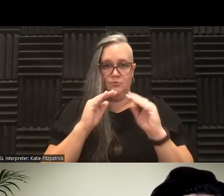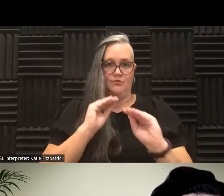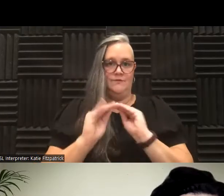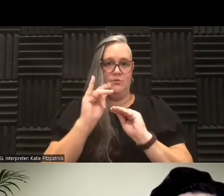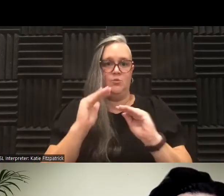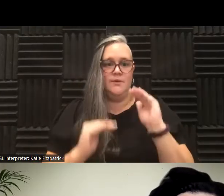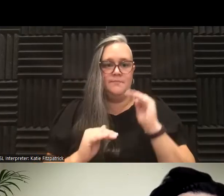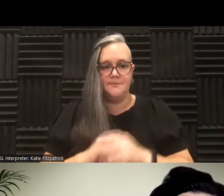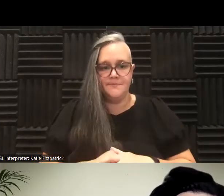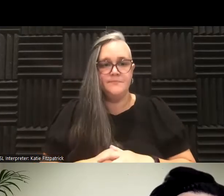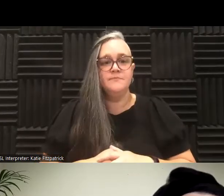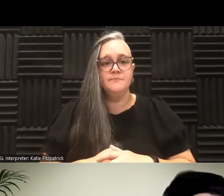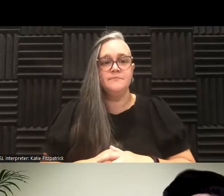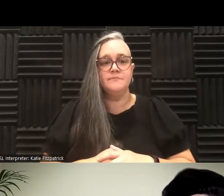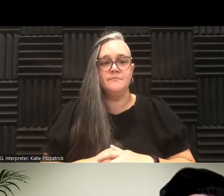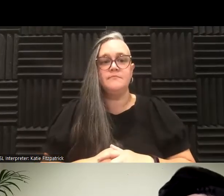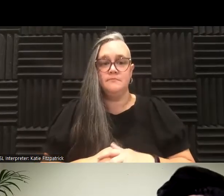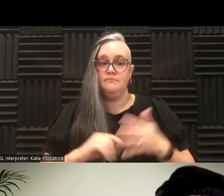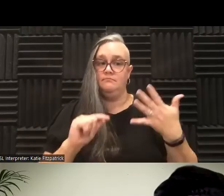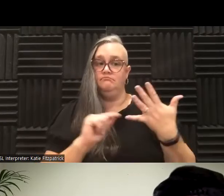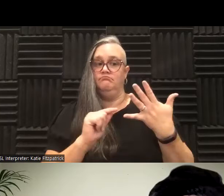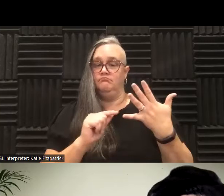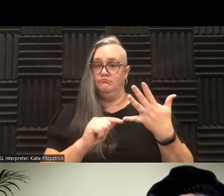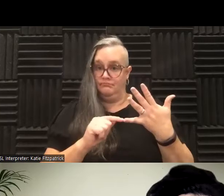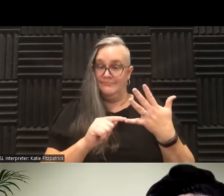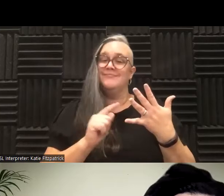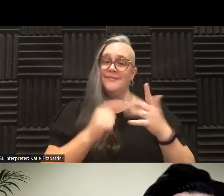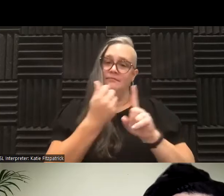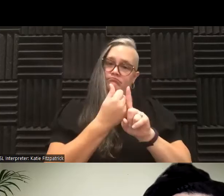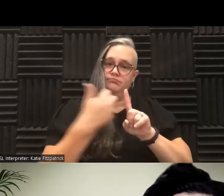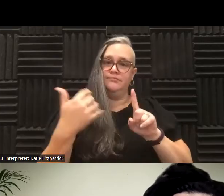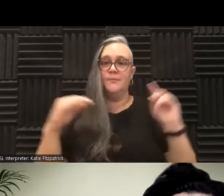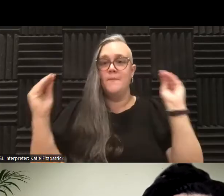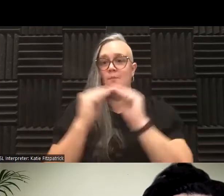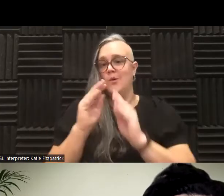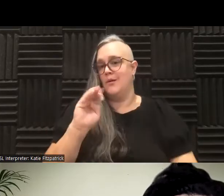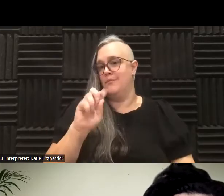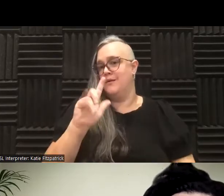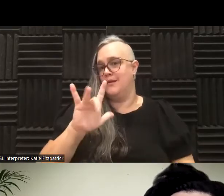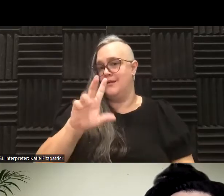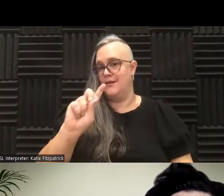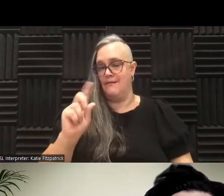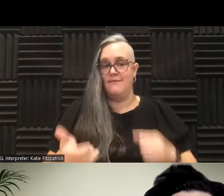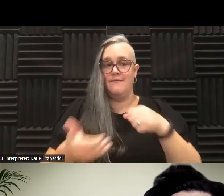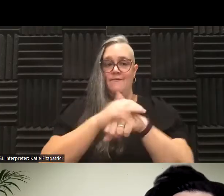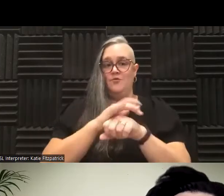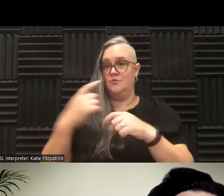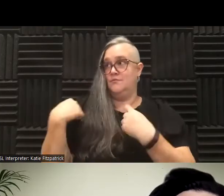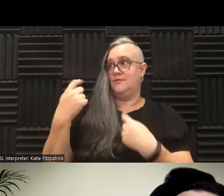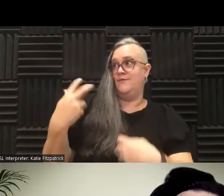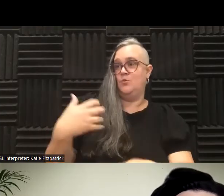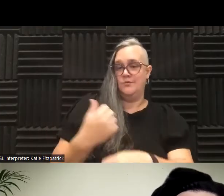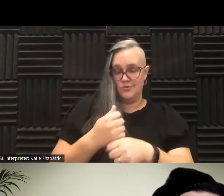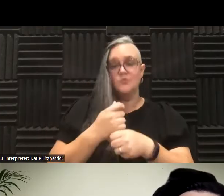One of the bigger highlights is the expanded Medicaid coverage that we had in these recent years to